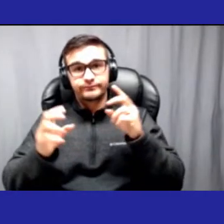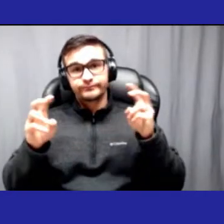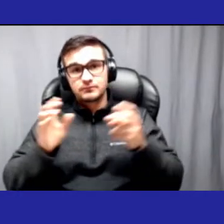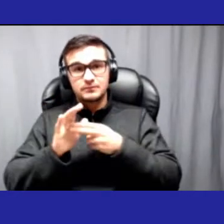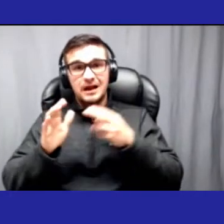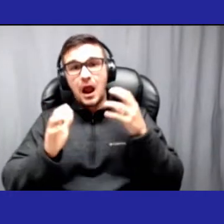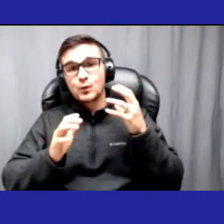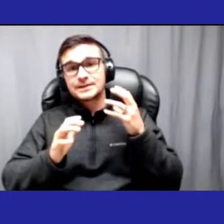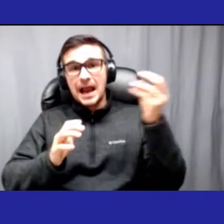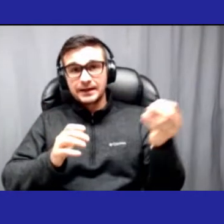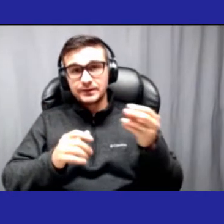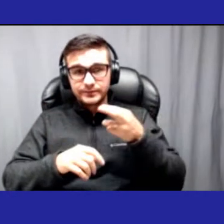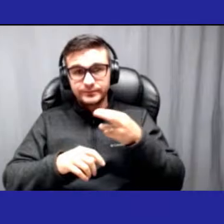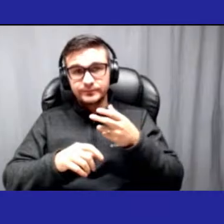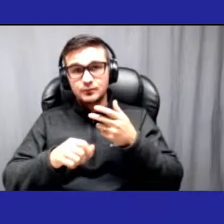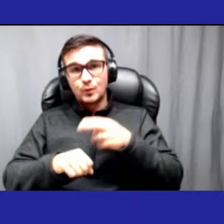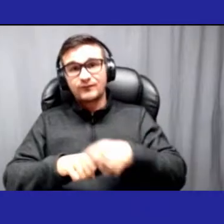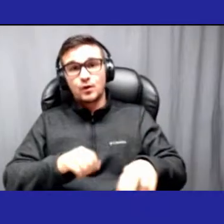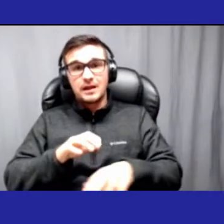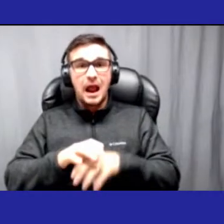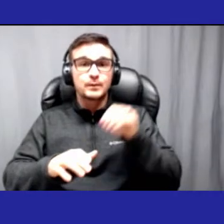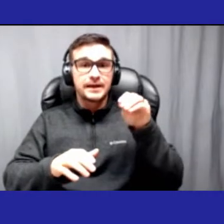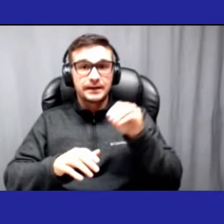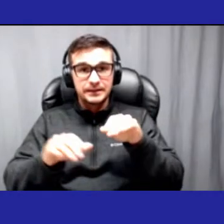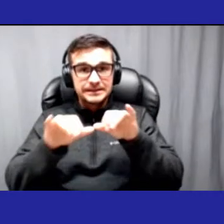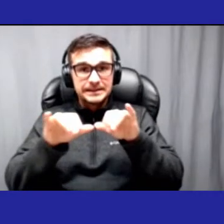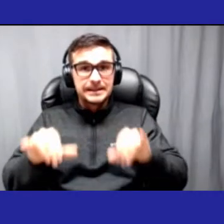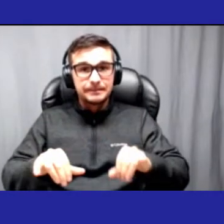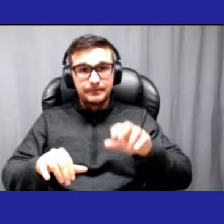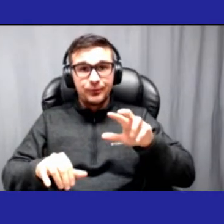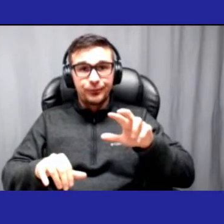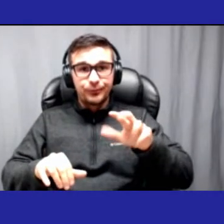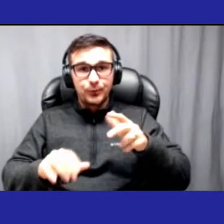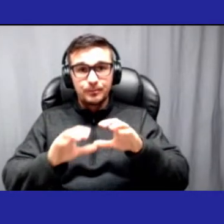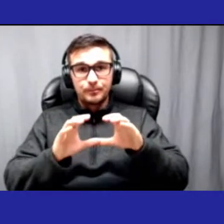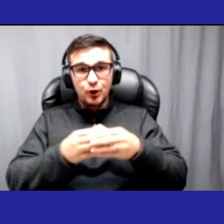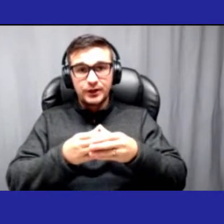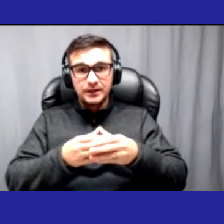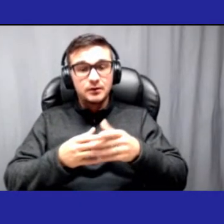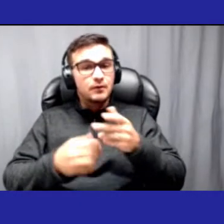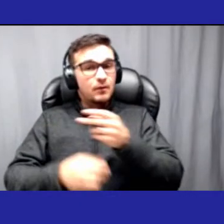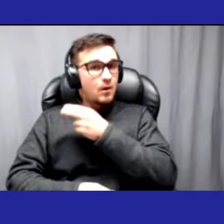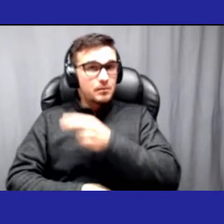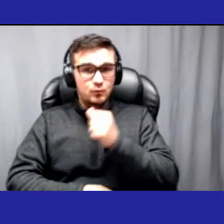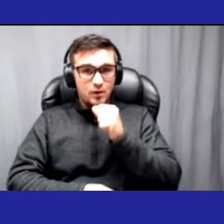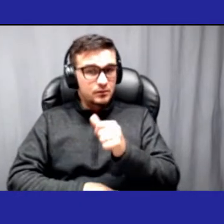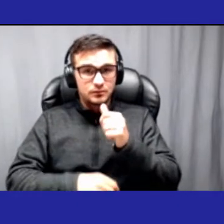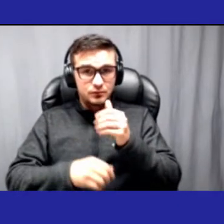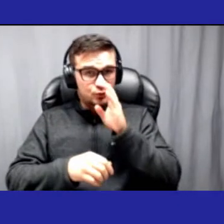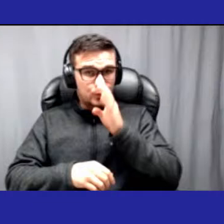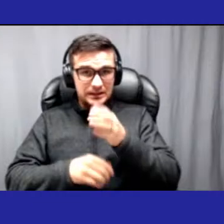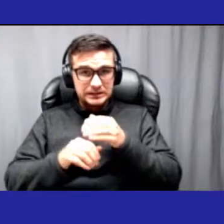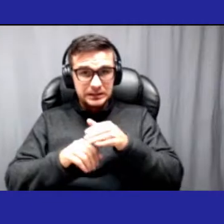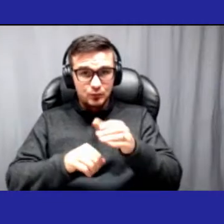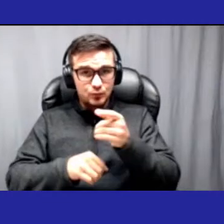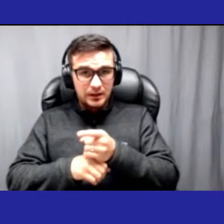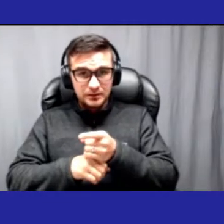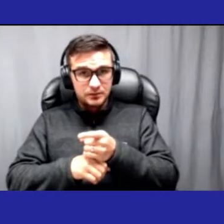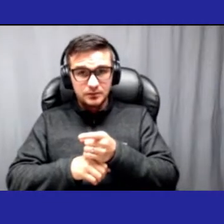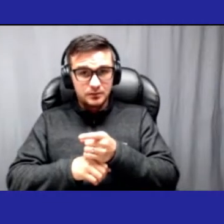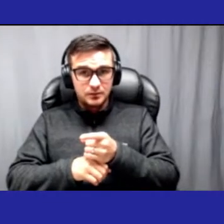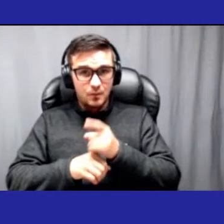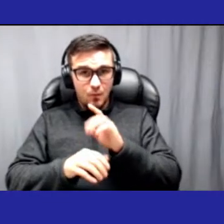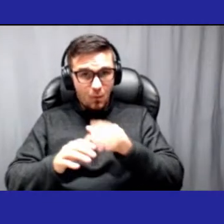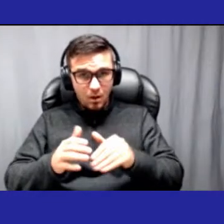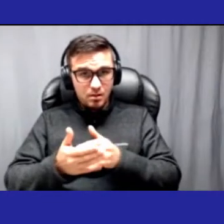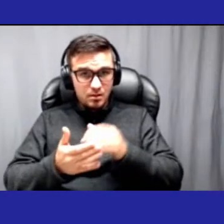referral outside the system to a third party. And hospitals are not directly sending, right? These are all ambulatory. These are all outpatient. They're all